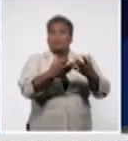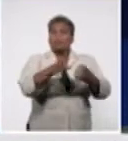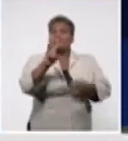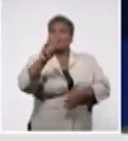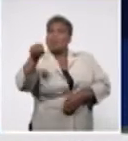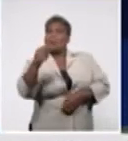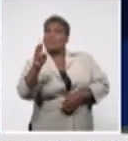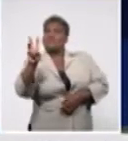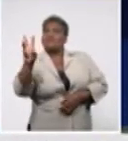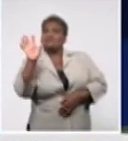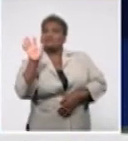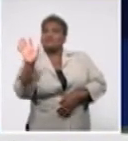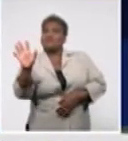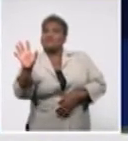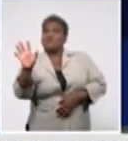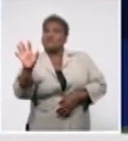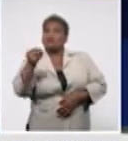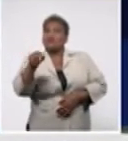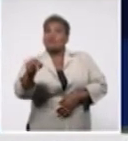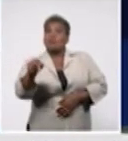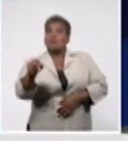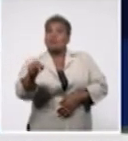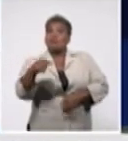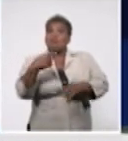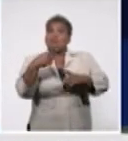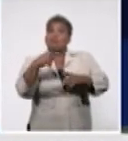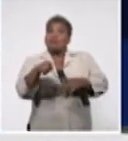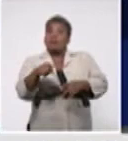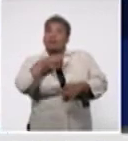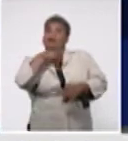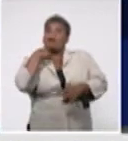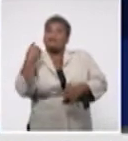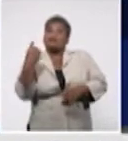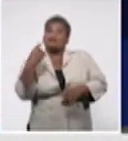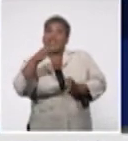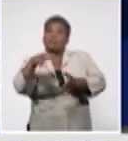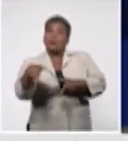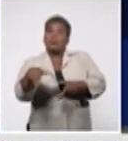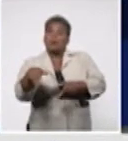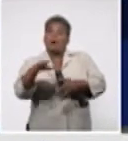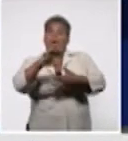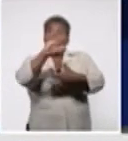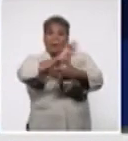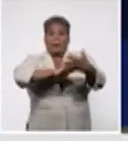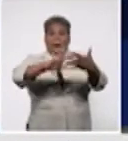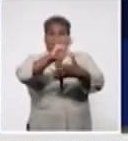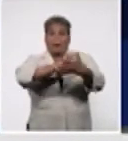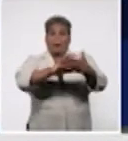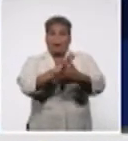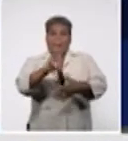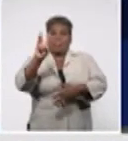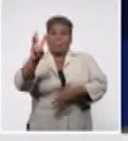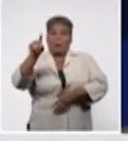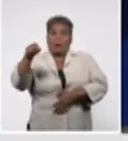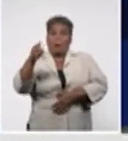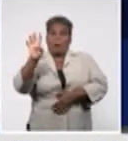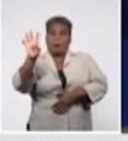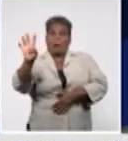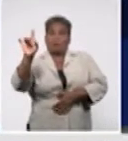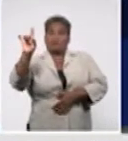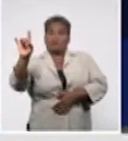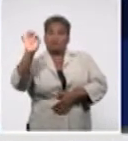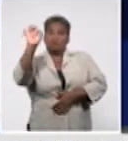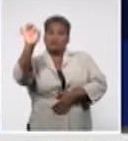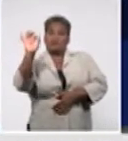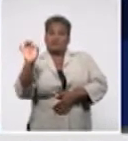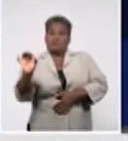of 3.45% and the regional rate of 3.49%. We always mention the 2